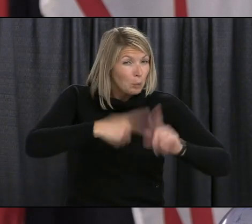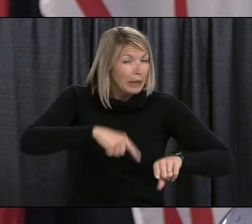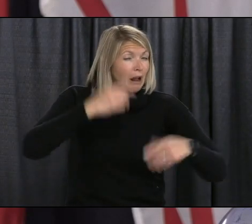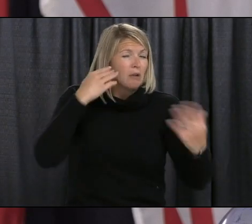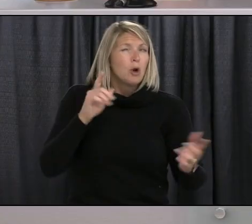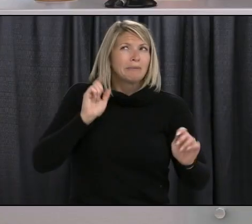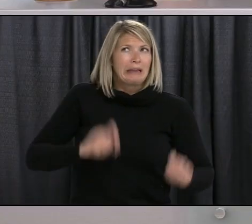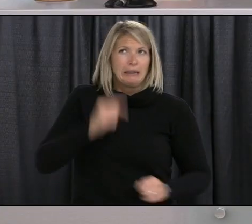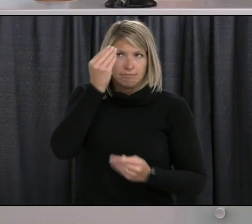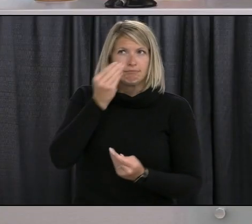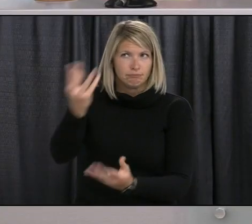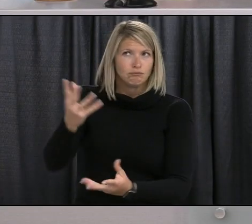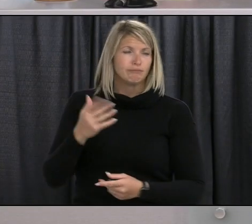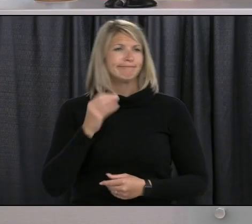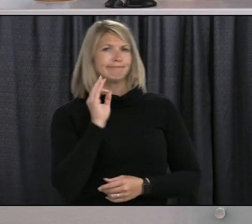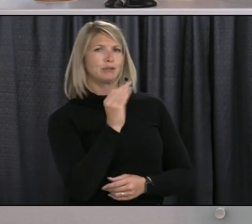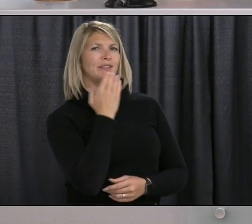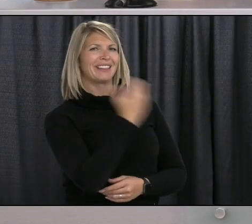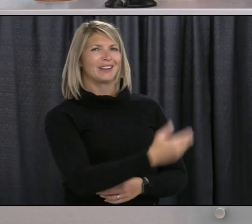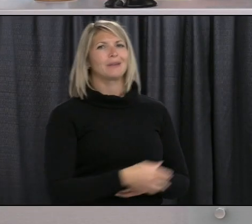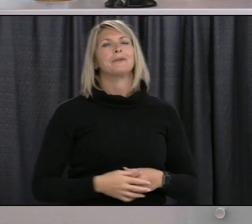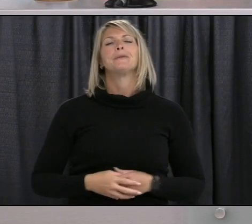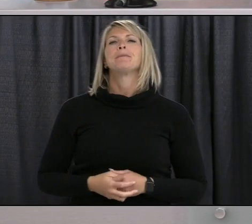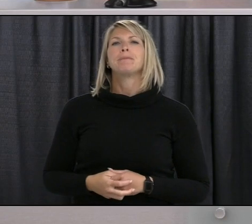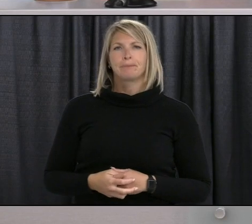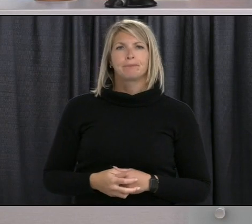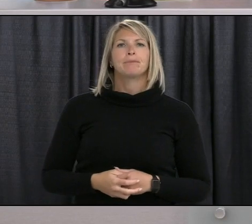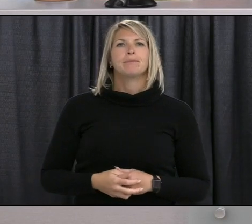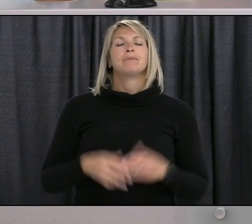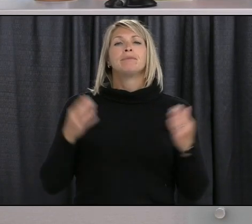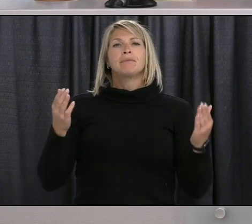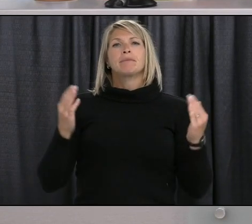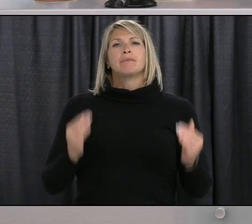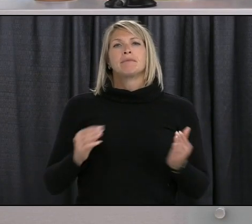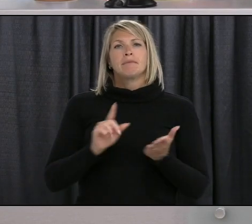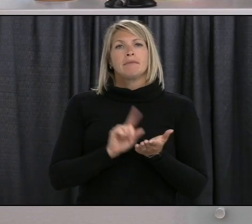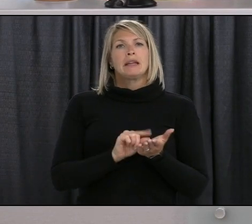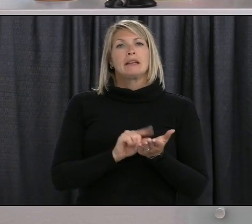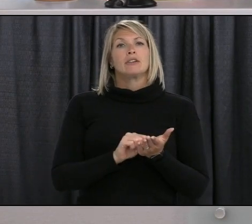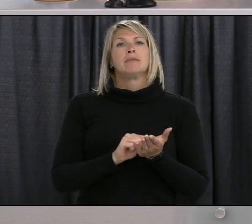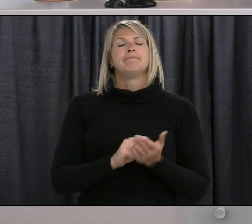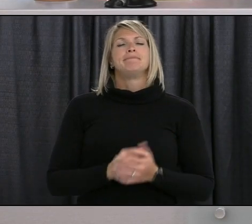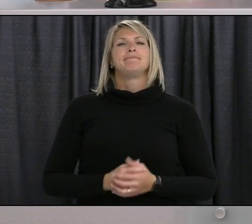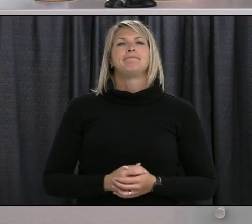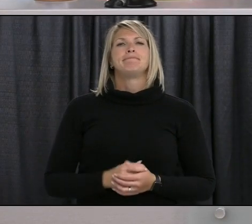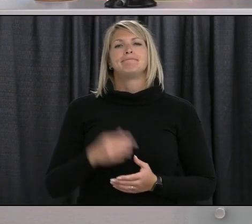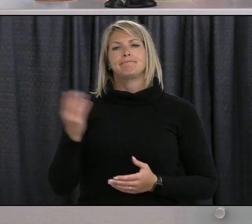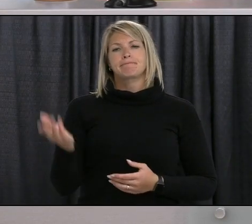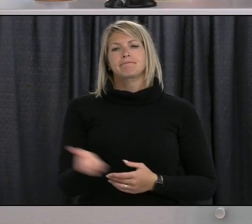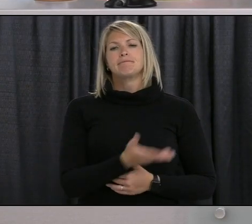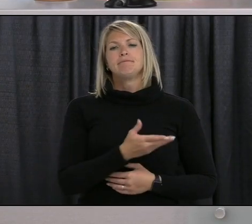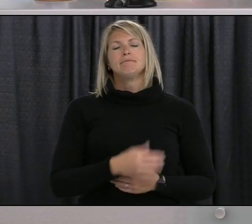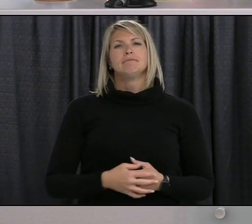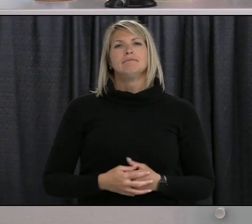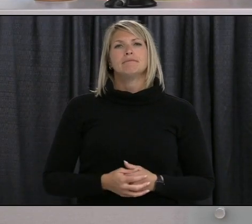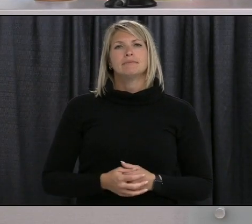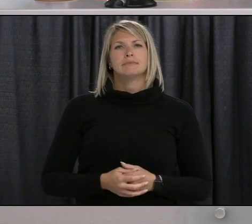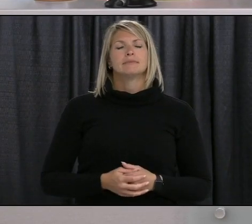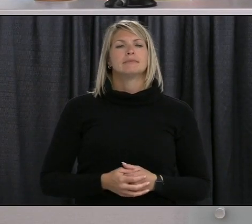thank you. Our next questions are from Peter Jackson of The Telegram. Please go ahead.